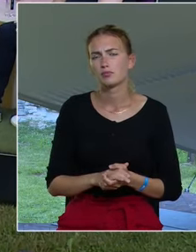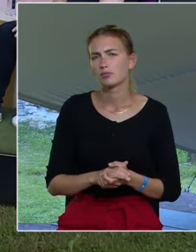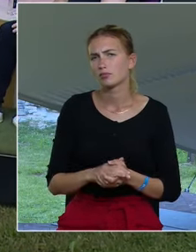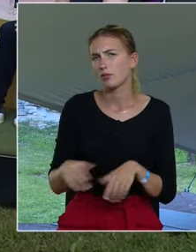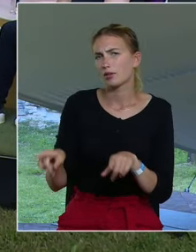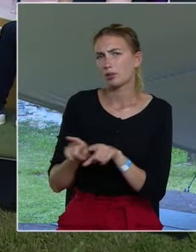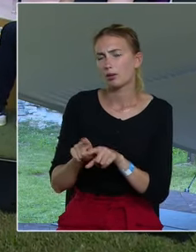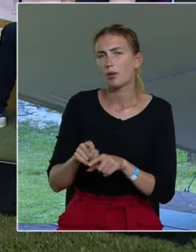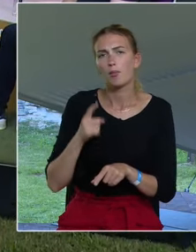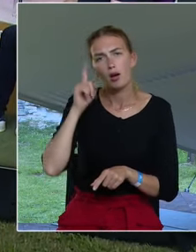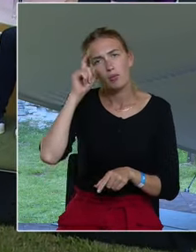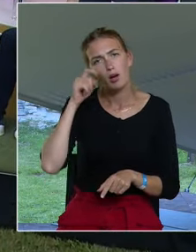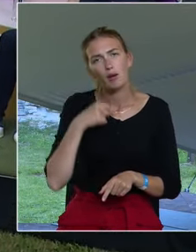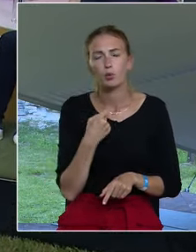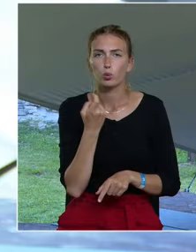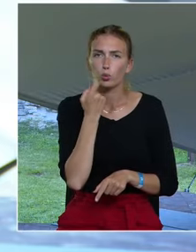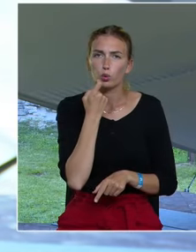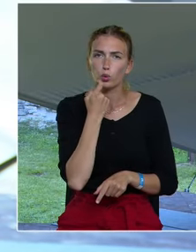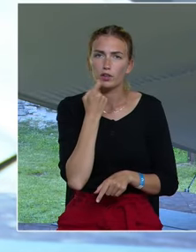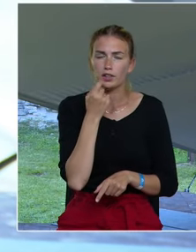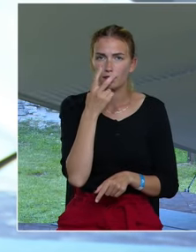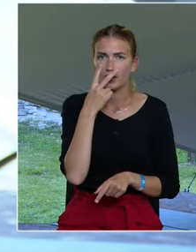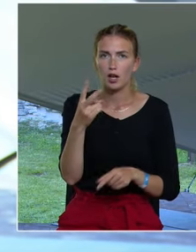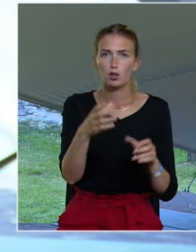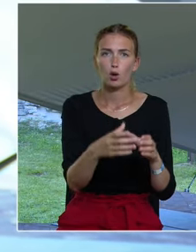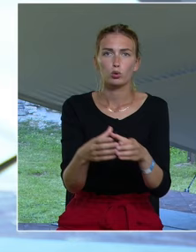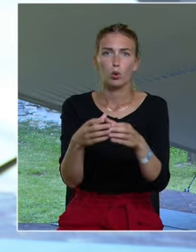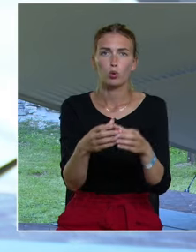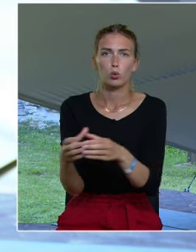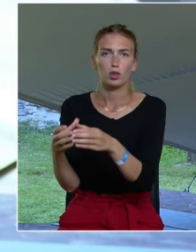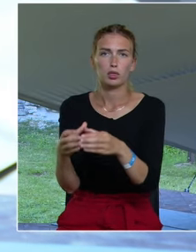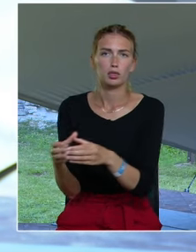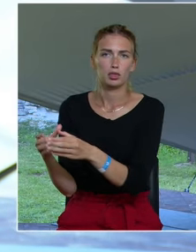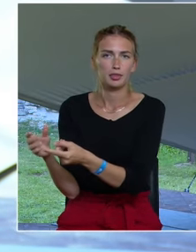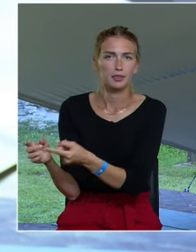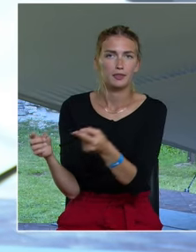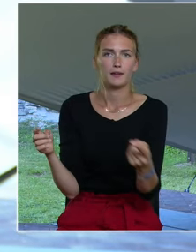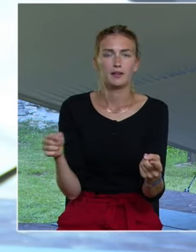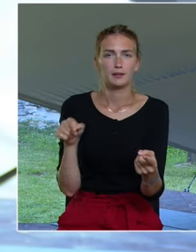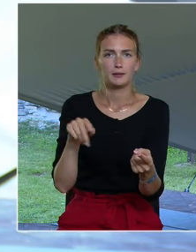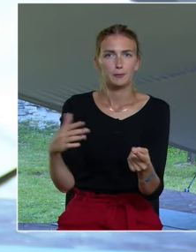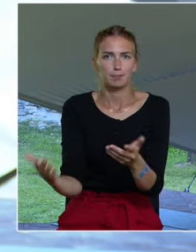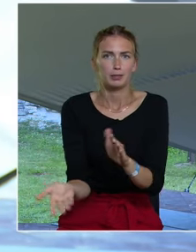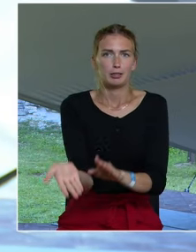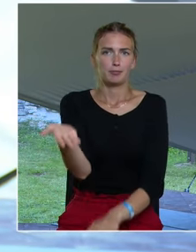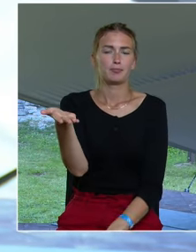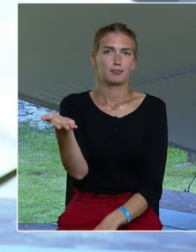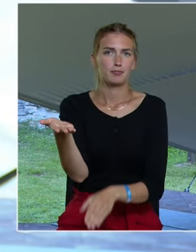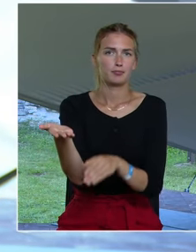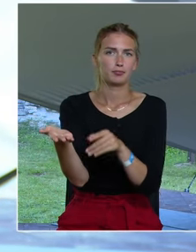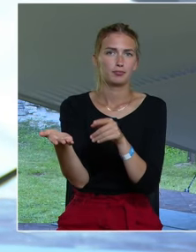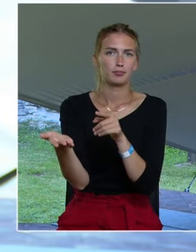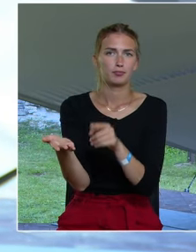be extremely interesting to see now the sort of the communities that will come out from both sort of